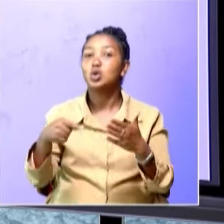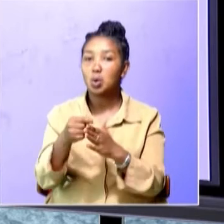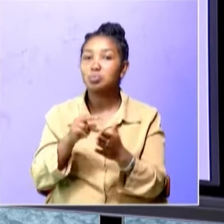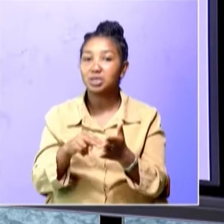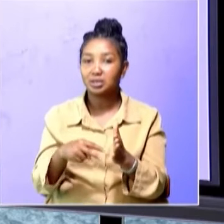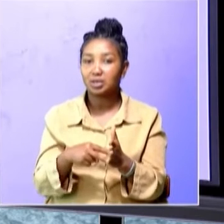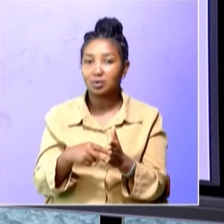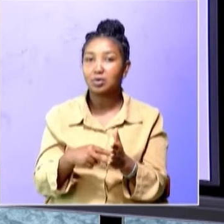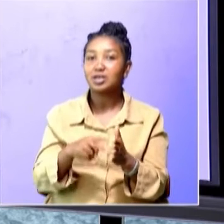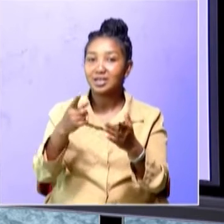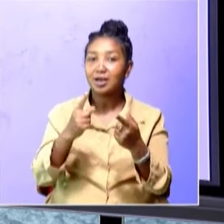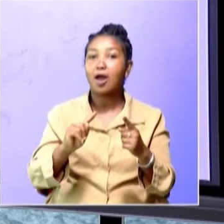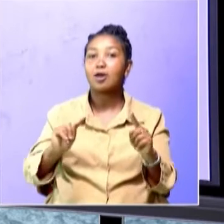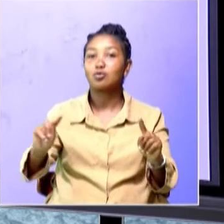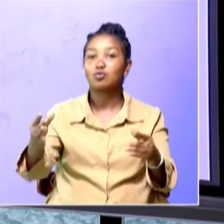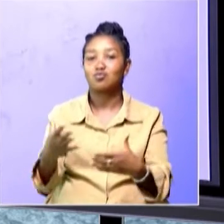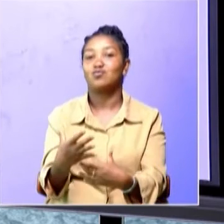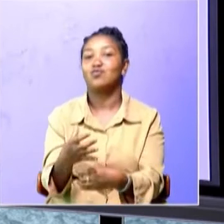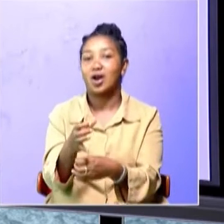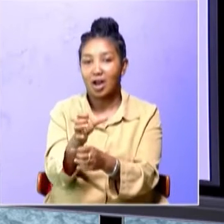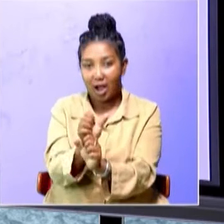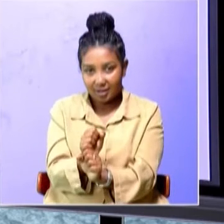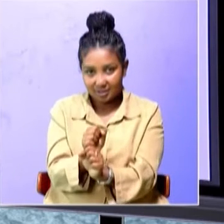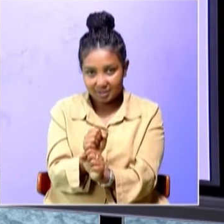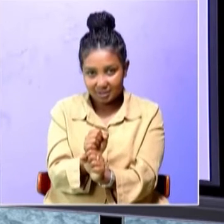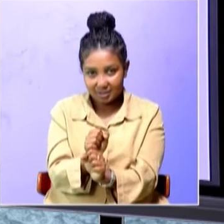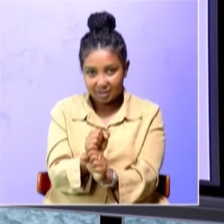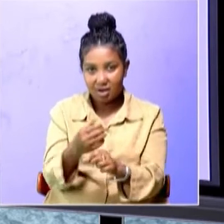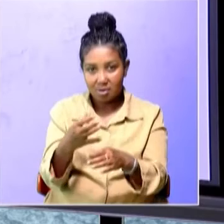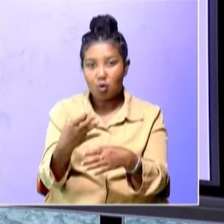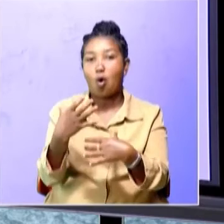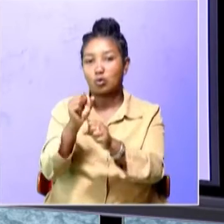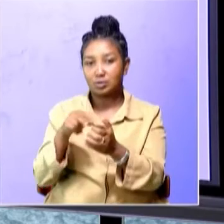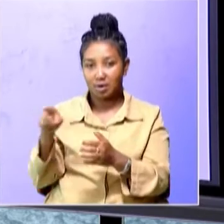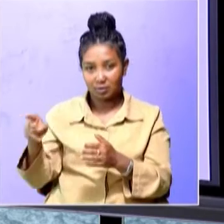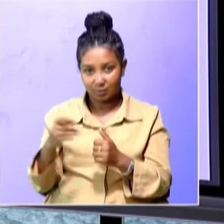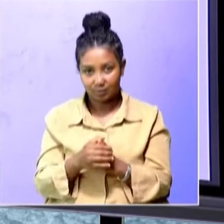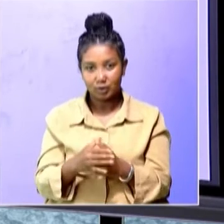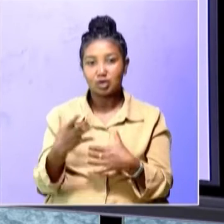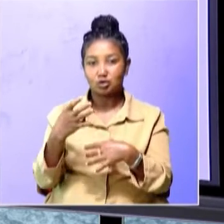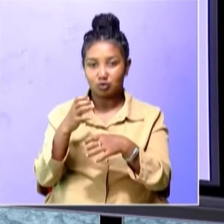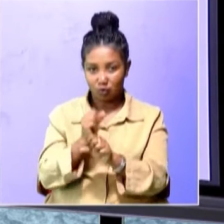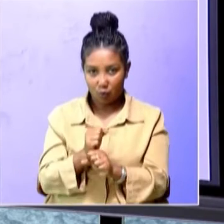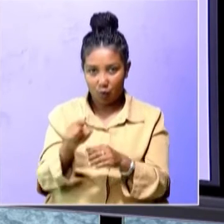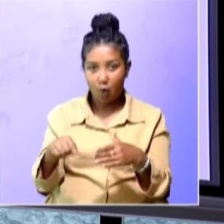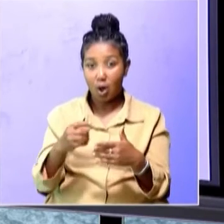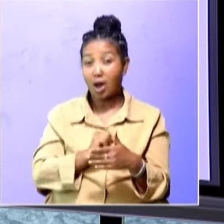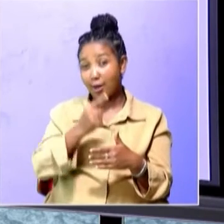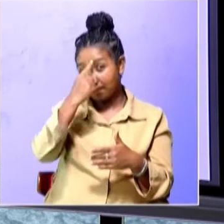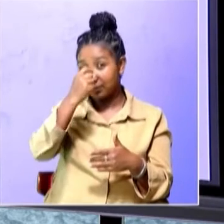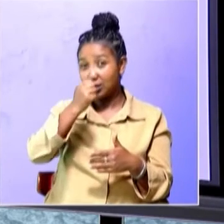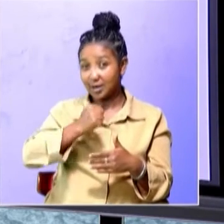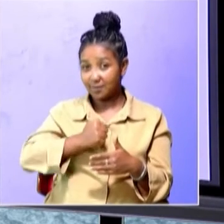so? Yes, he is trying to finalize, which means coming to conclusion. Wonderful. So, I